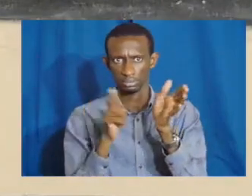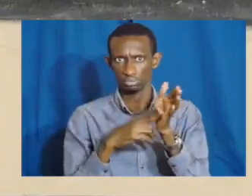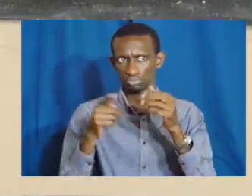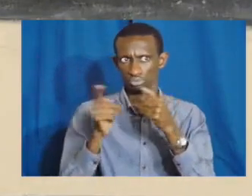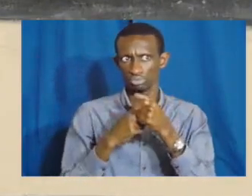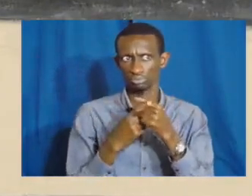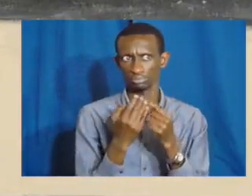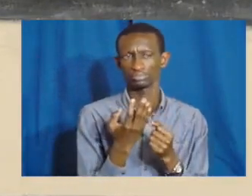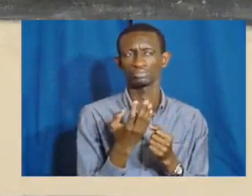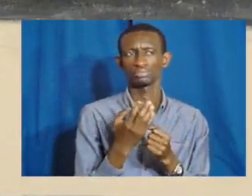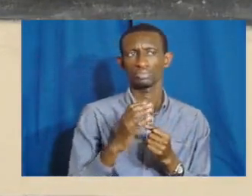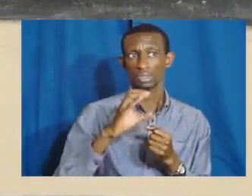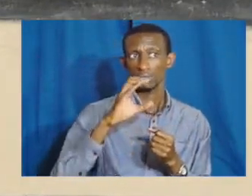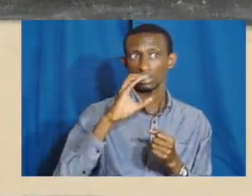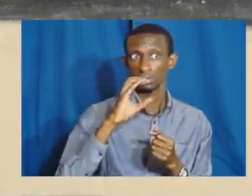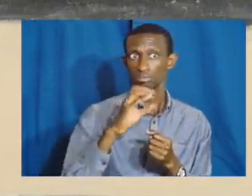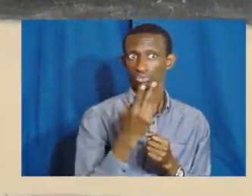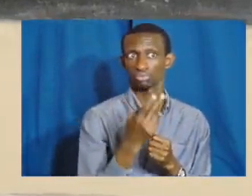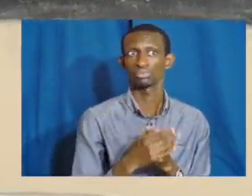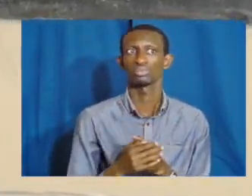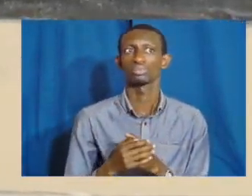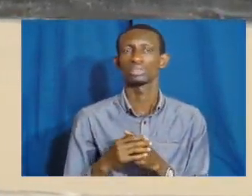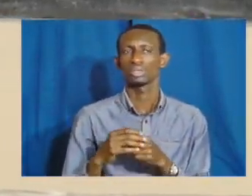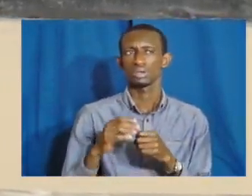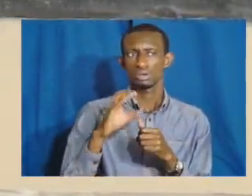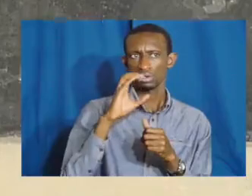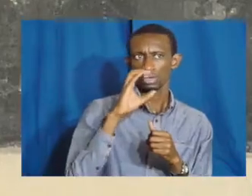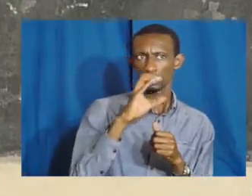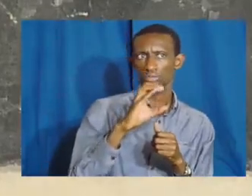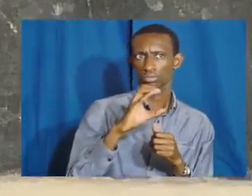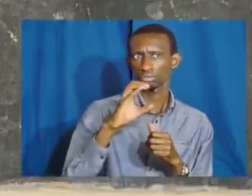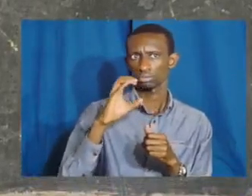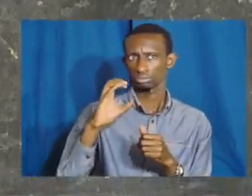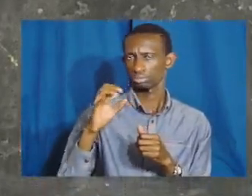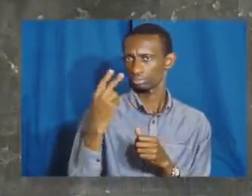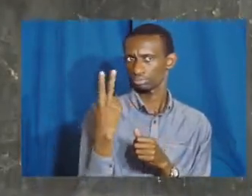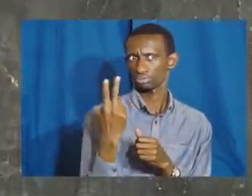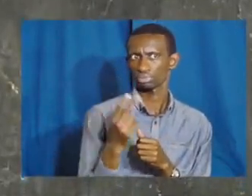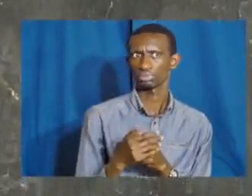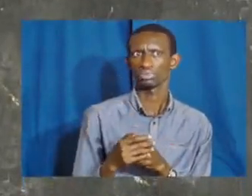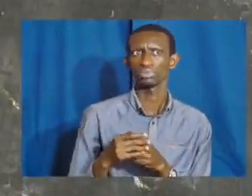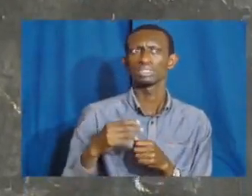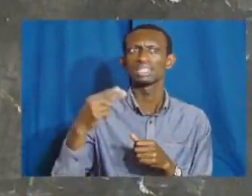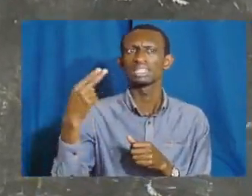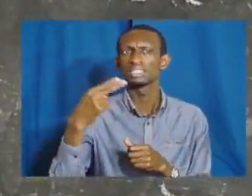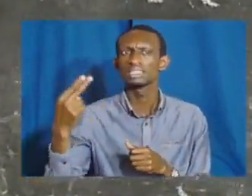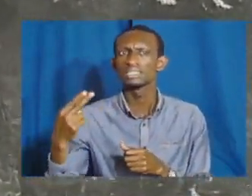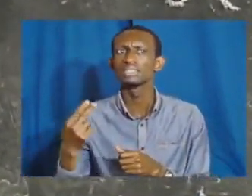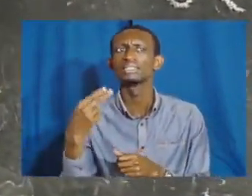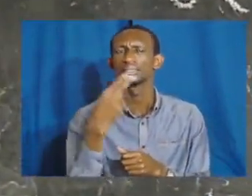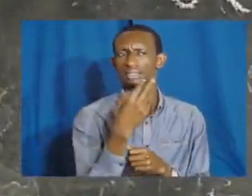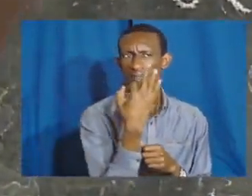atoms. Carbon atoms are 2. Then oxygen. Come here. Carbon atoms, there are 2. How many hydrogens?